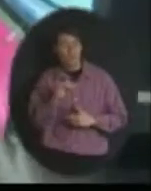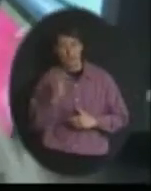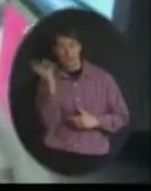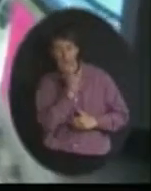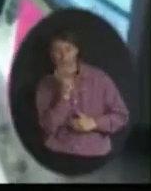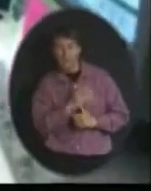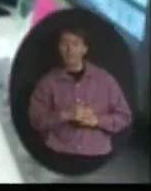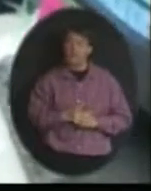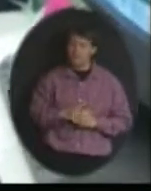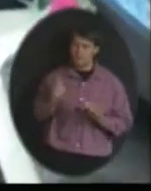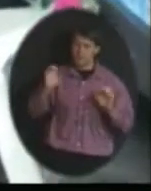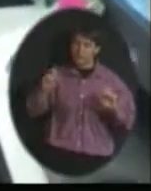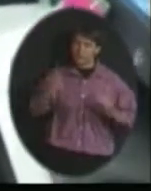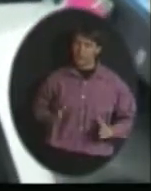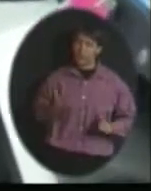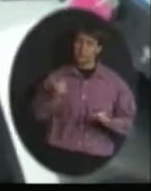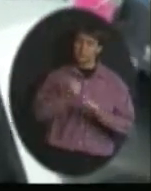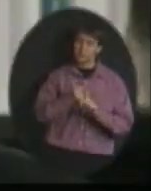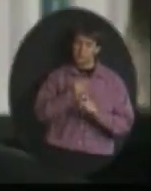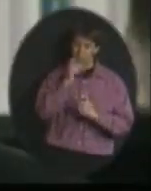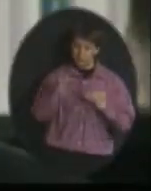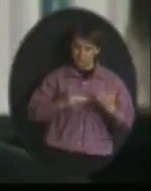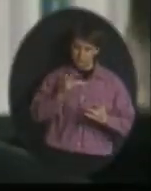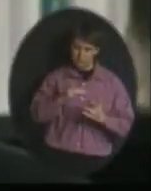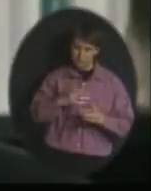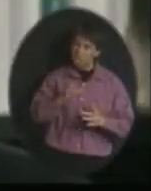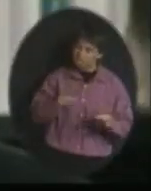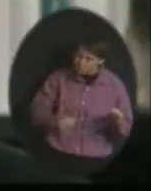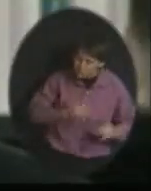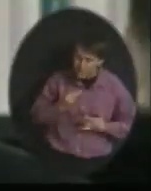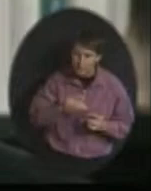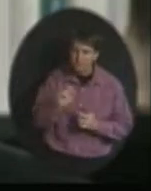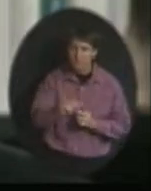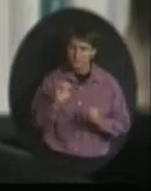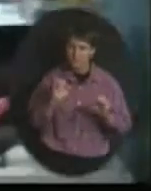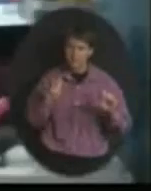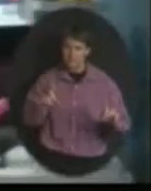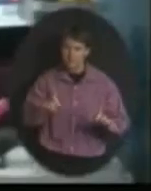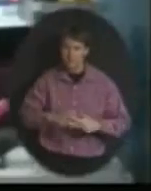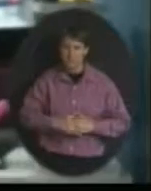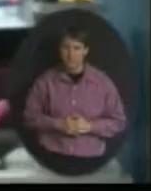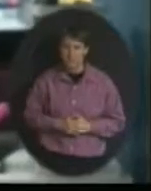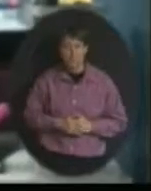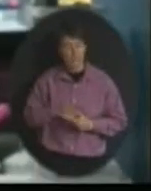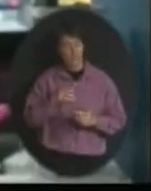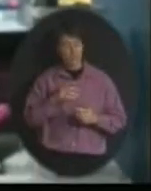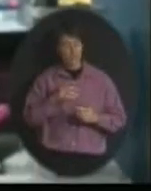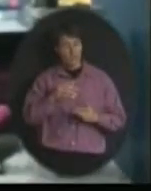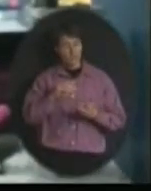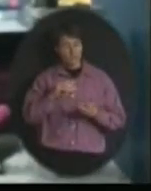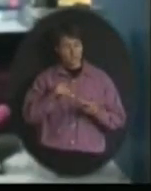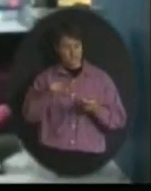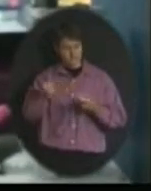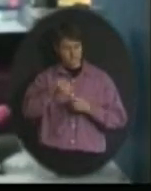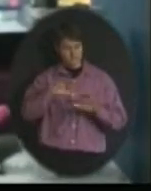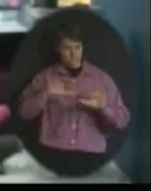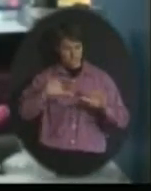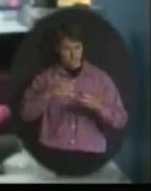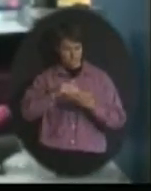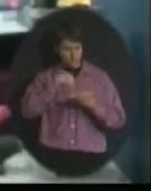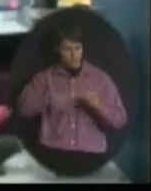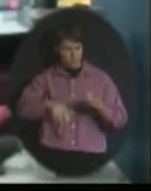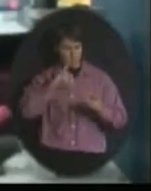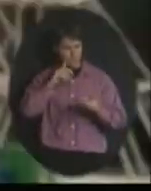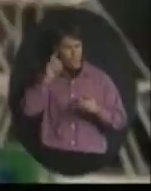wow. Educators are energized. It's excitement in education. And the sponsors of the classroom are thinking about